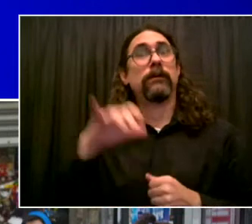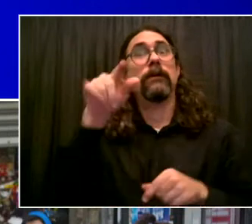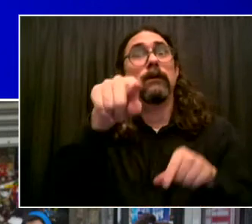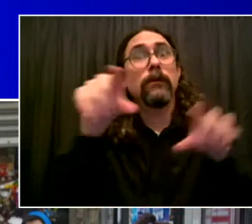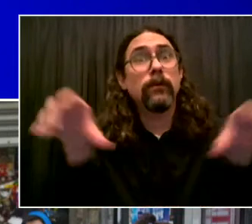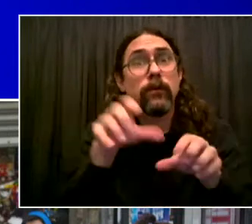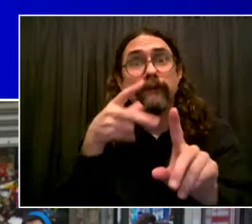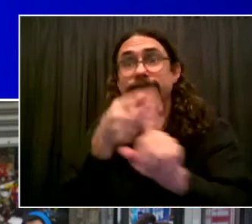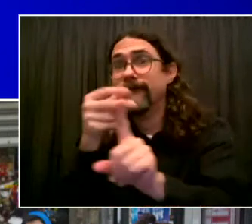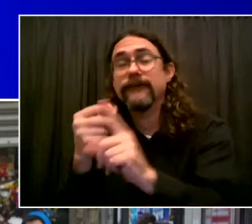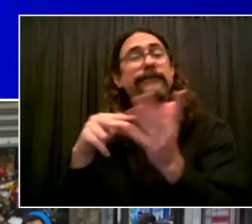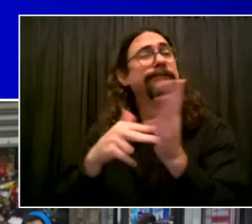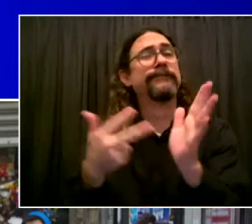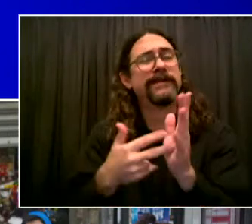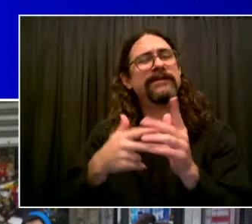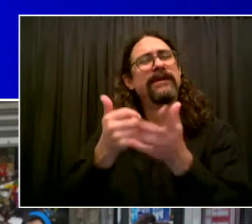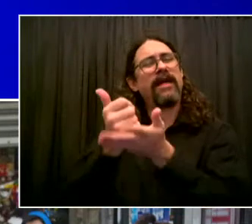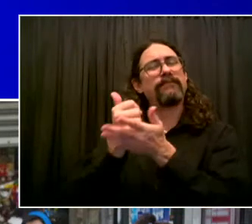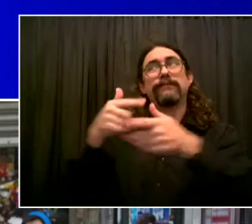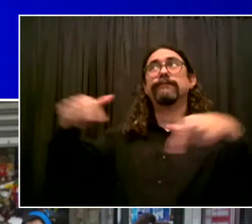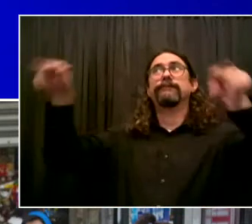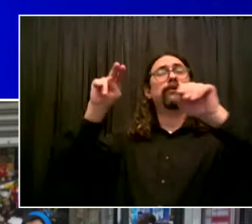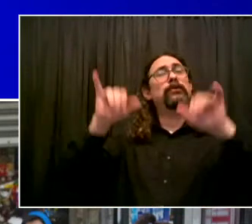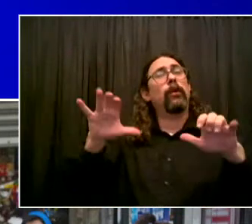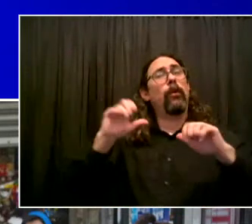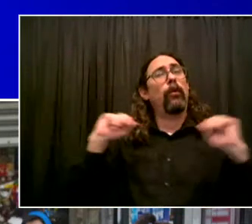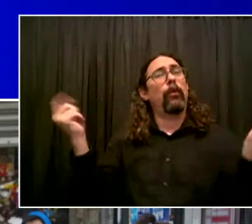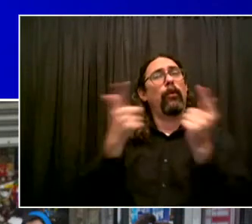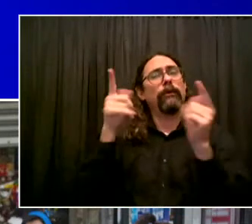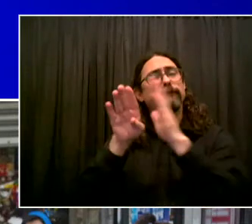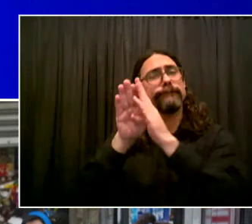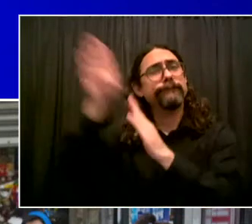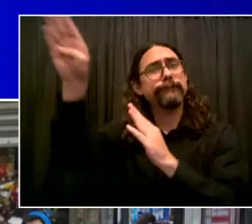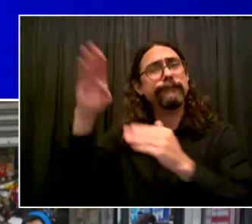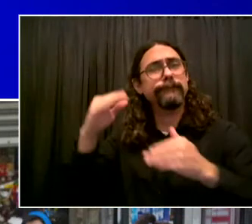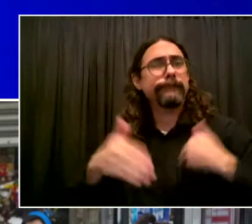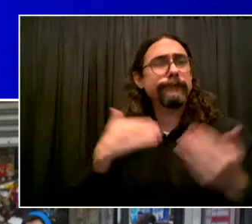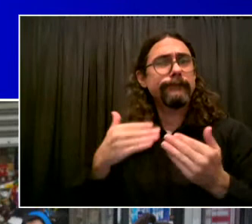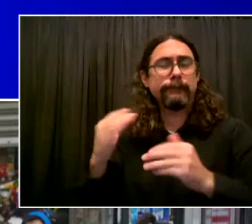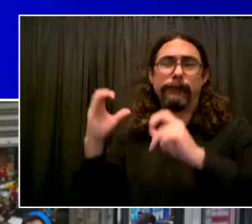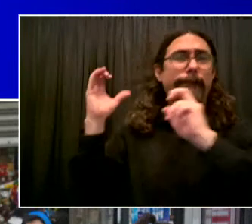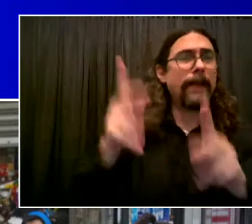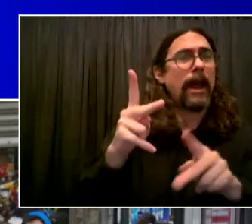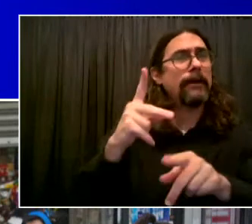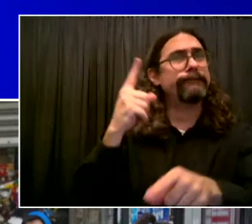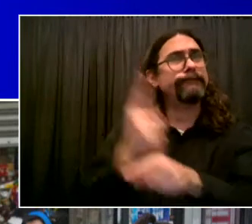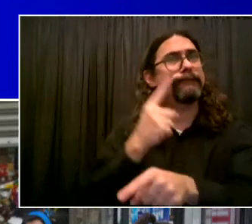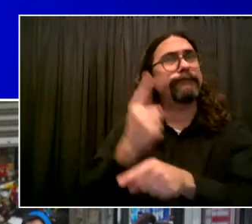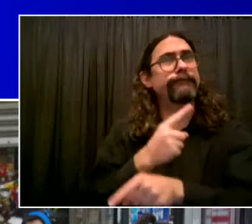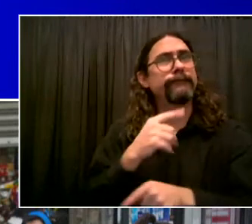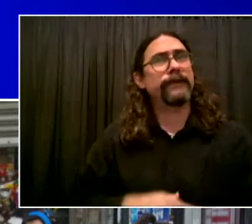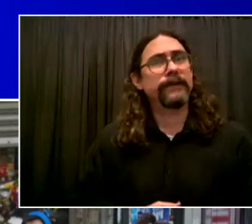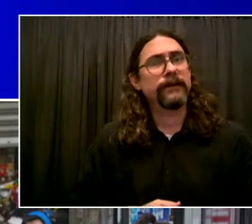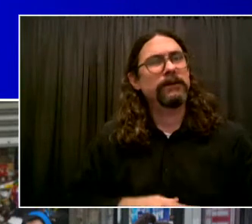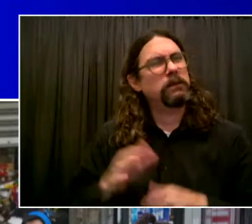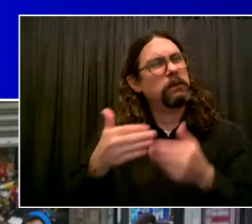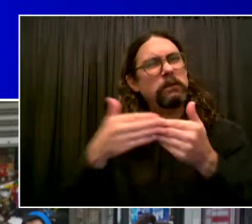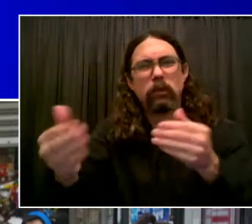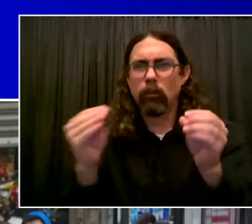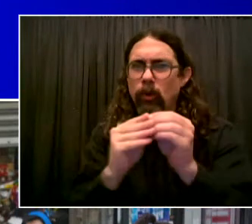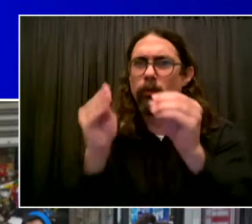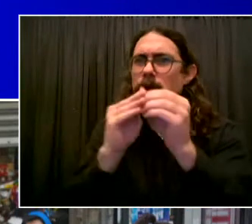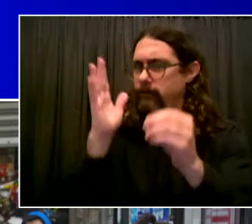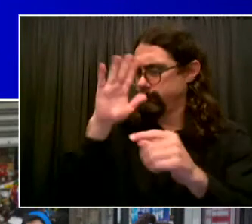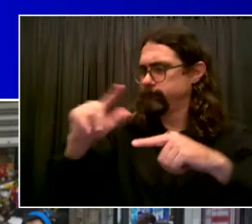it before with Department of Education. We saw it before with health and hospitals. More will. We need you to come back, get vaccinated, move forward.